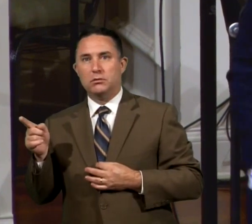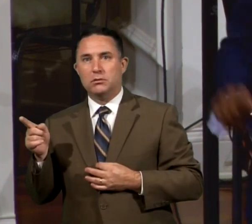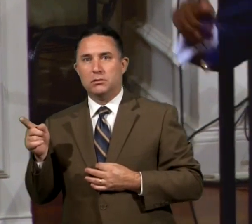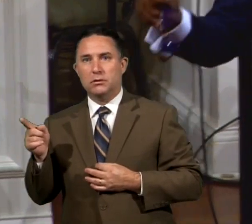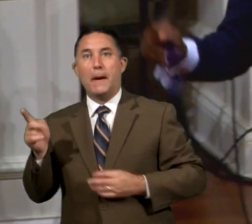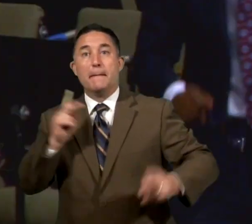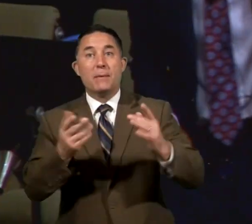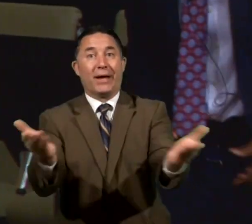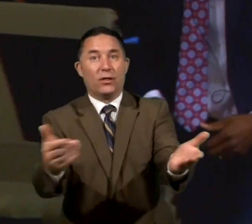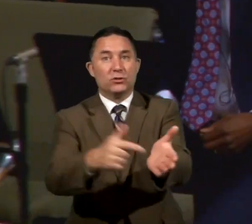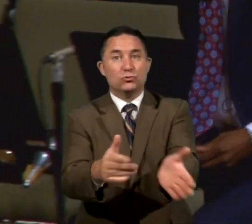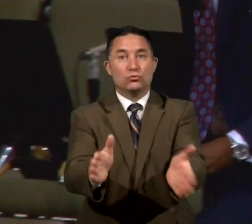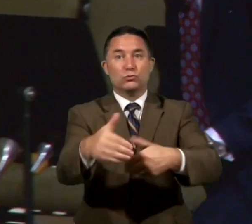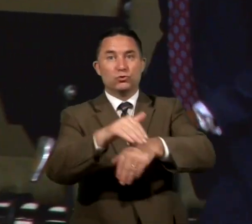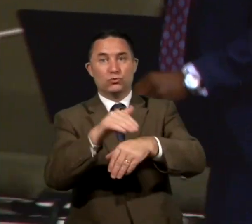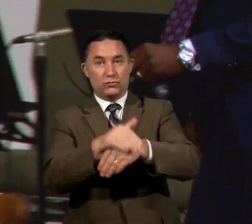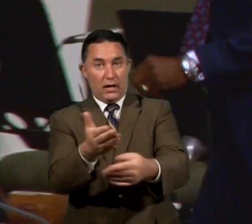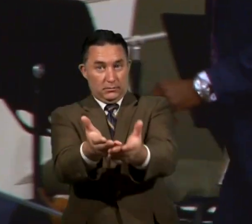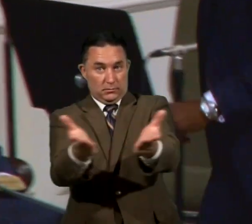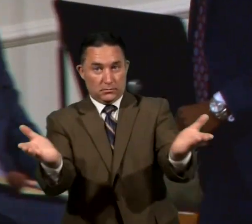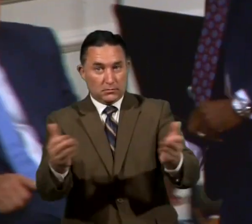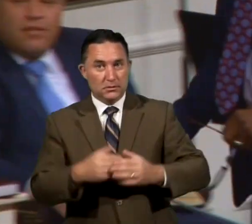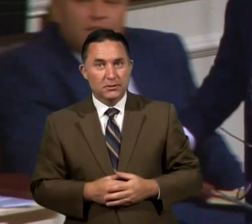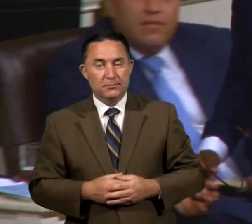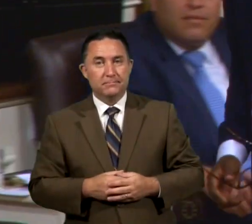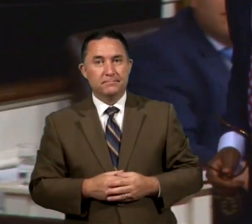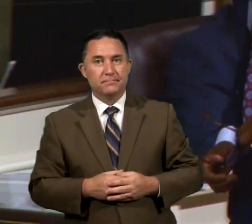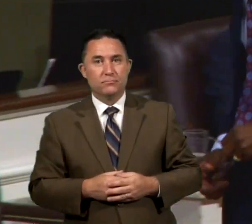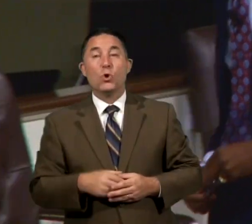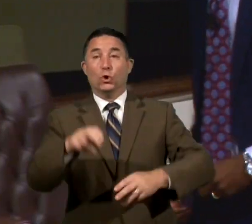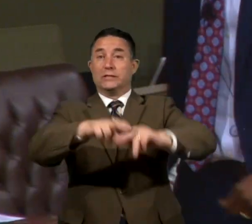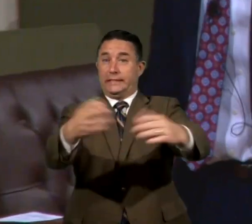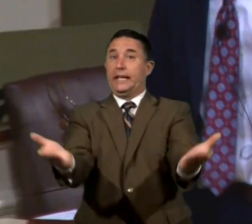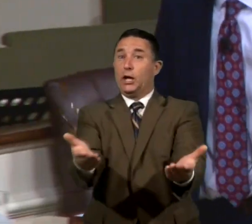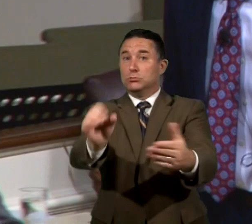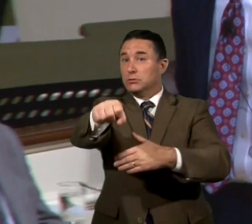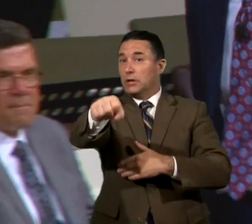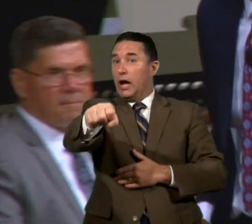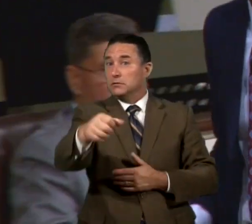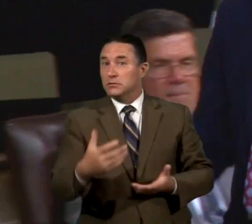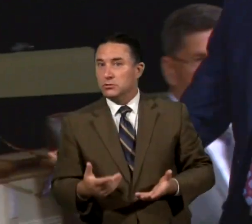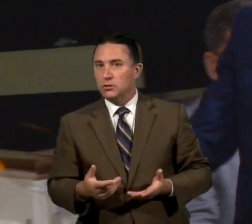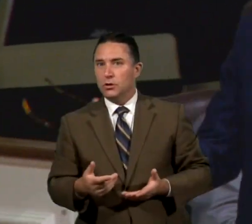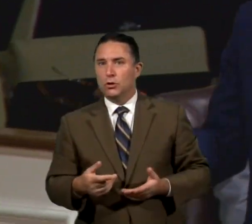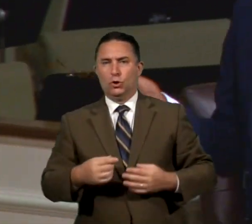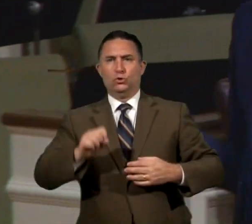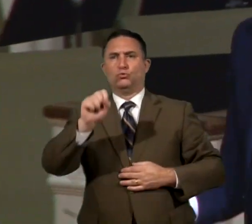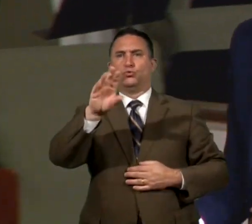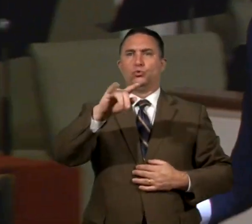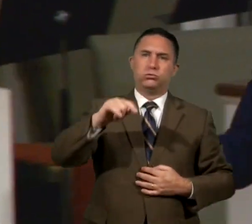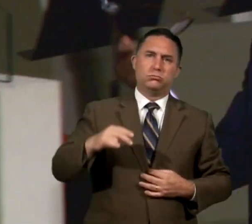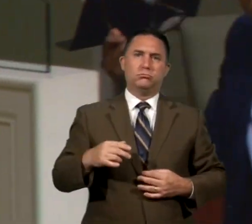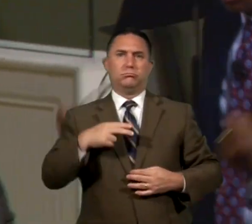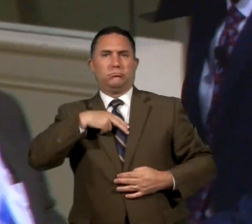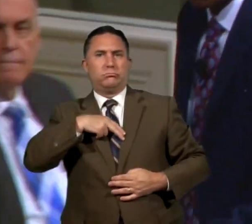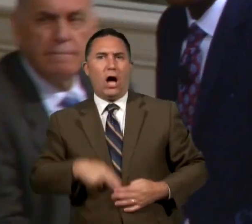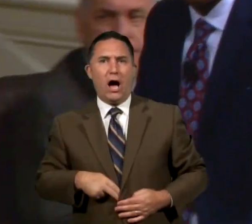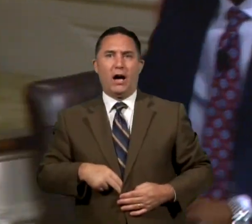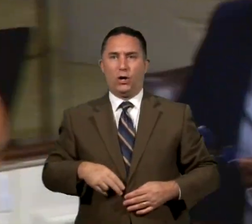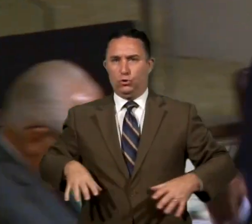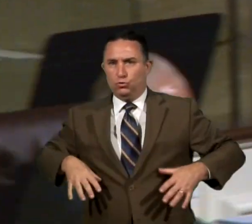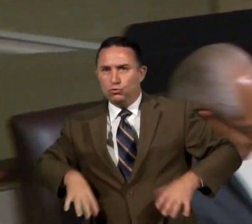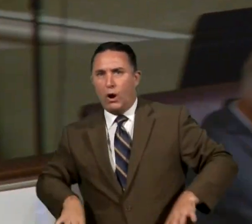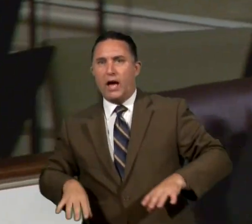There are people in this room tonight. Yes, help us. Sitting in here, suit, tie,